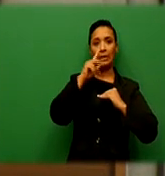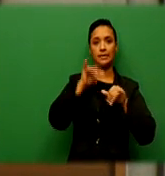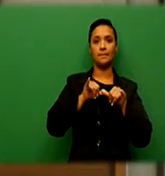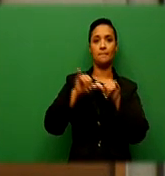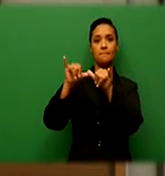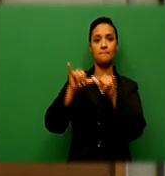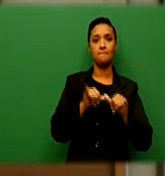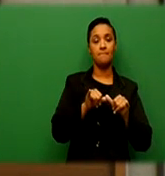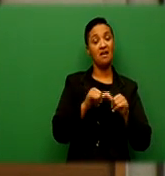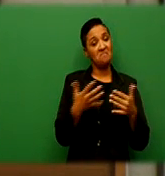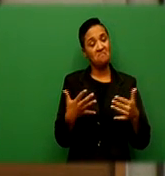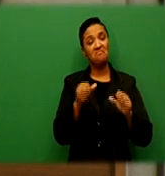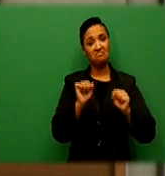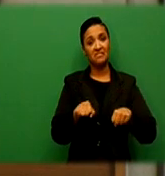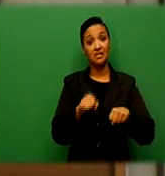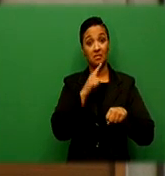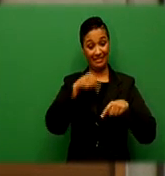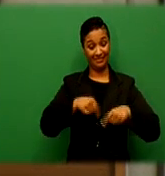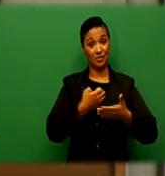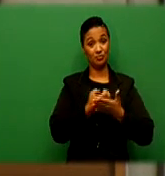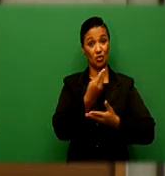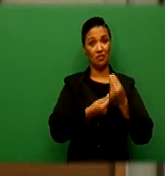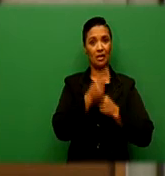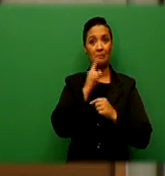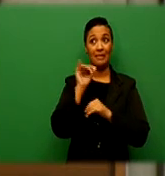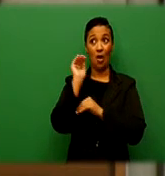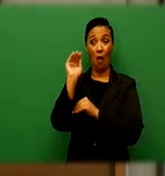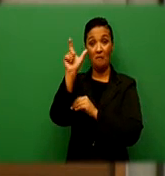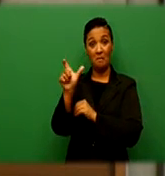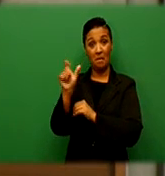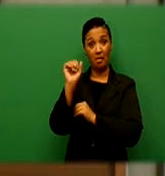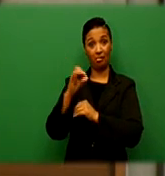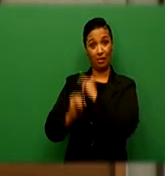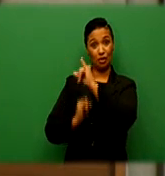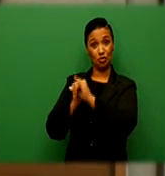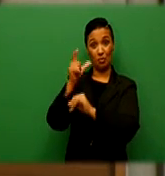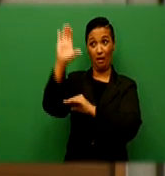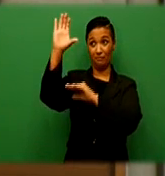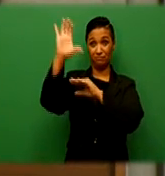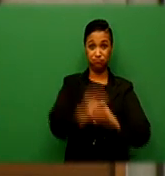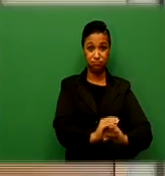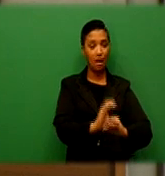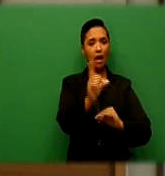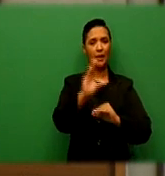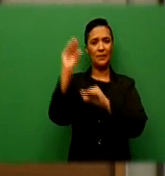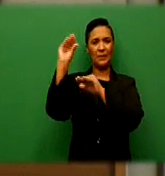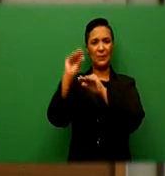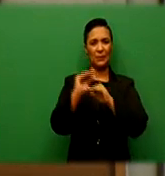constrained. It remains constrained by low investment growth. It remains constrained by